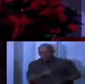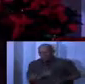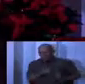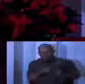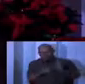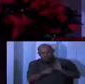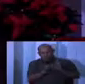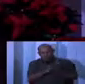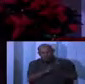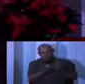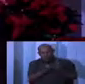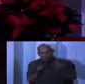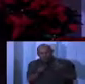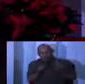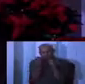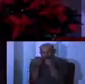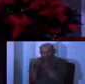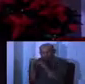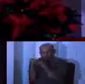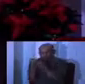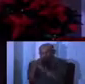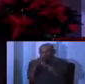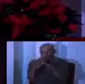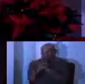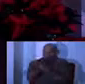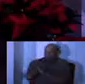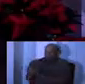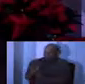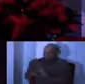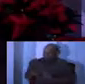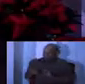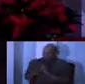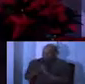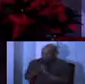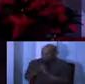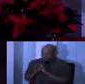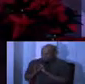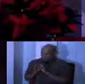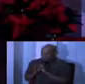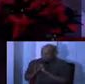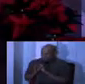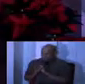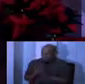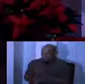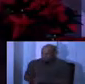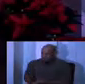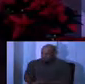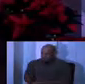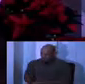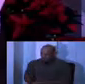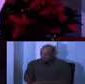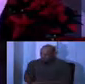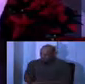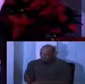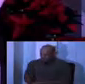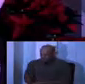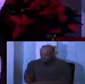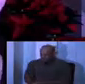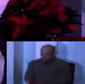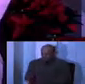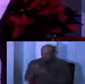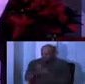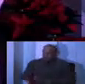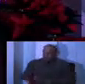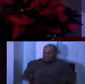us and to find the values of faith that can unite us. Help us to live in